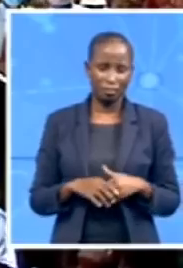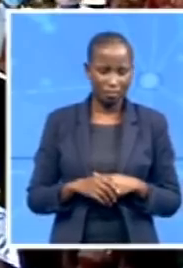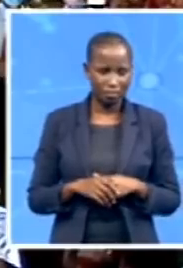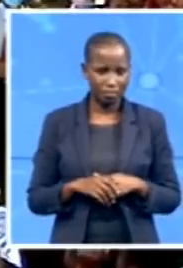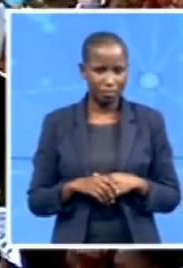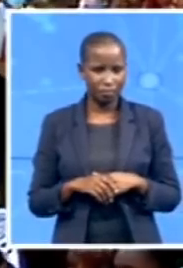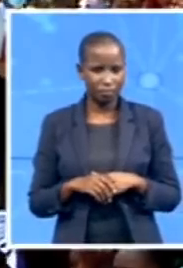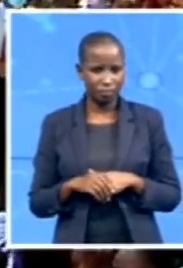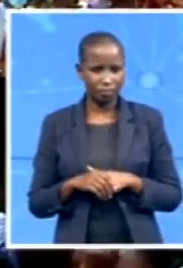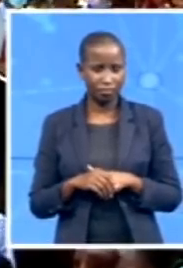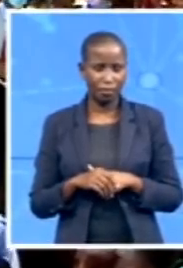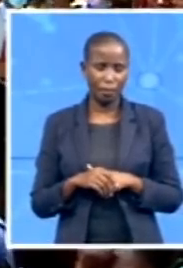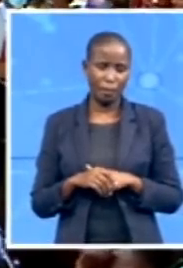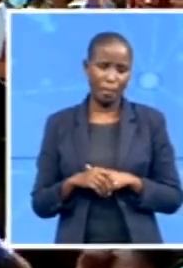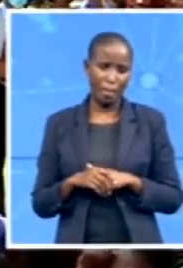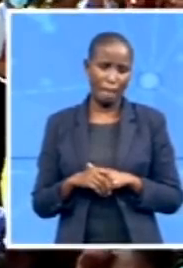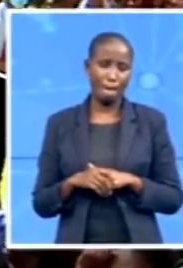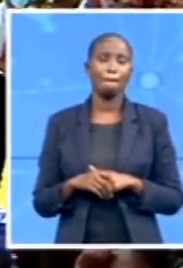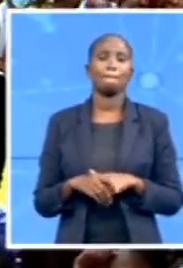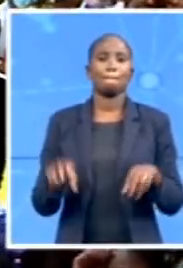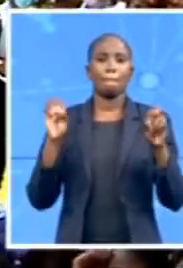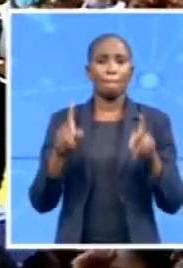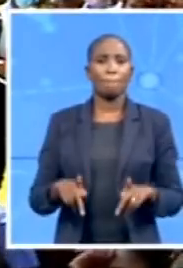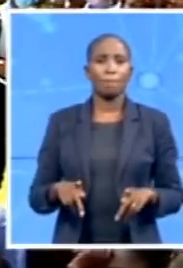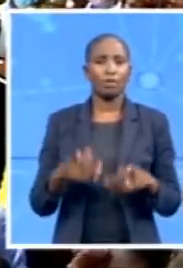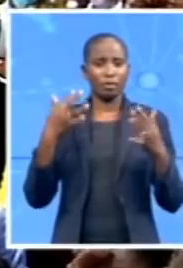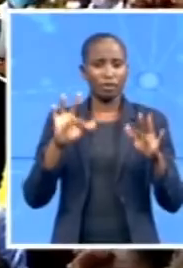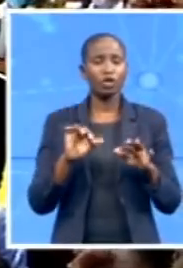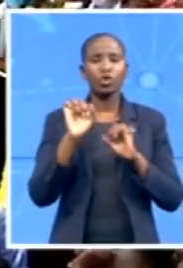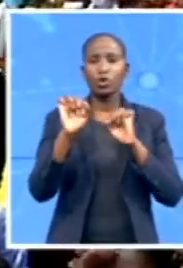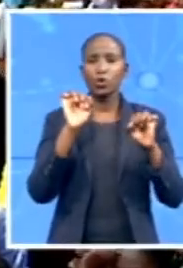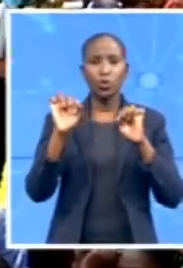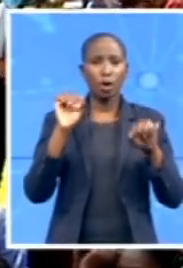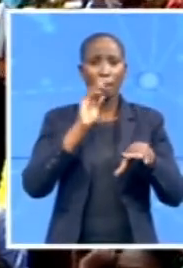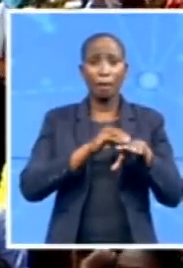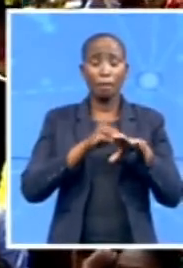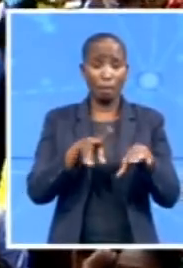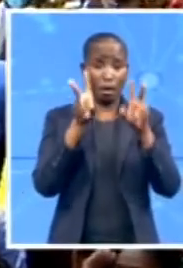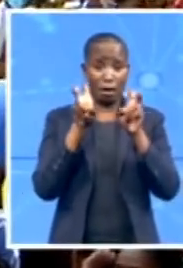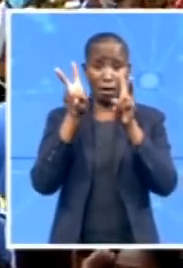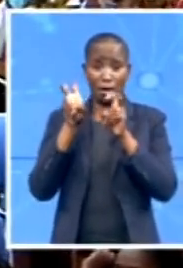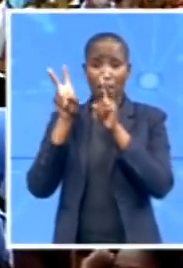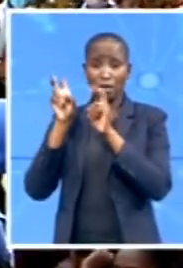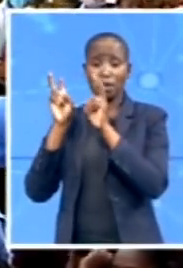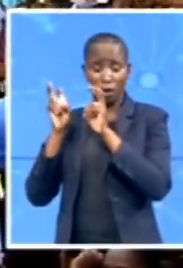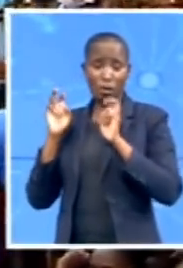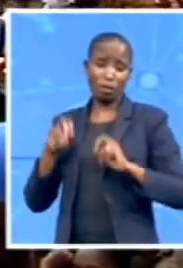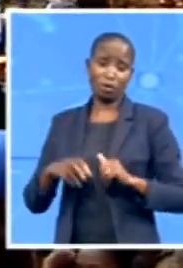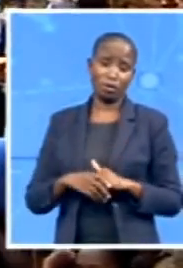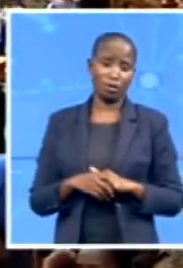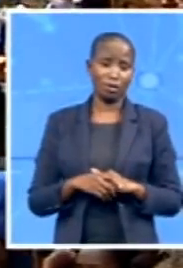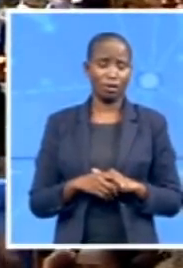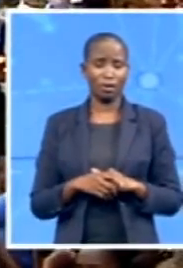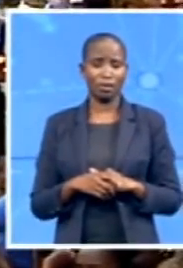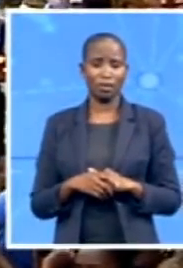Thank you. I've taken note of all your issues. There are 5 disturbing issues that